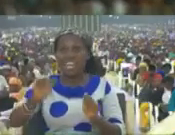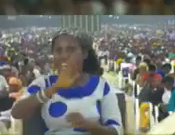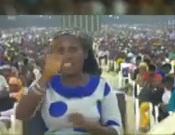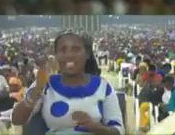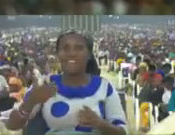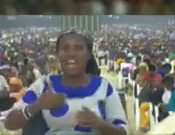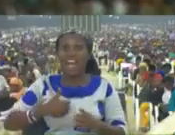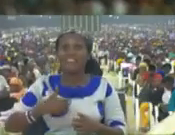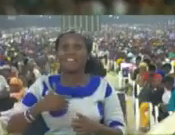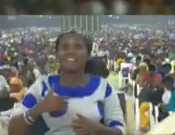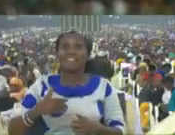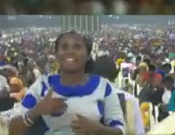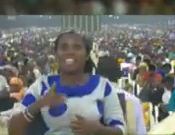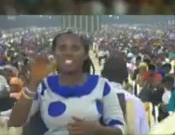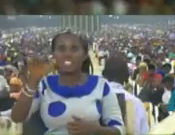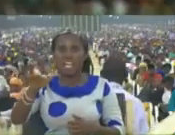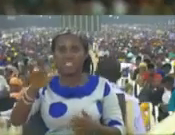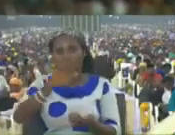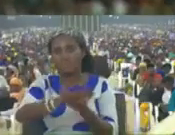became the mother of Isaac.